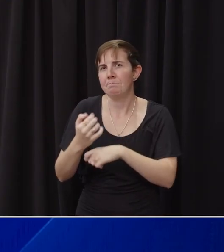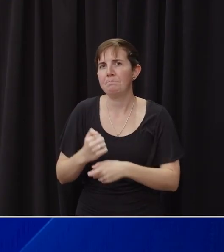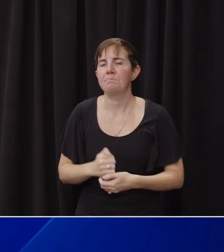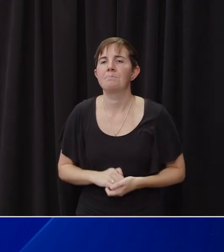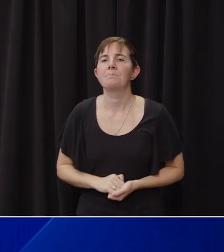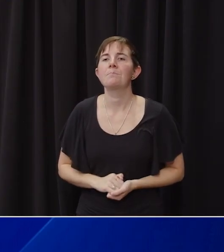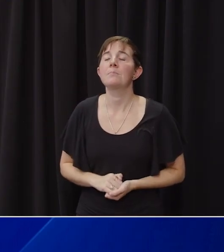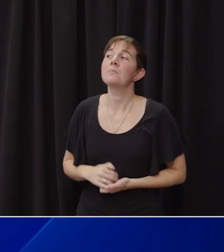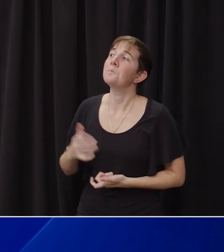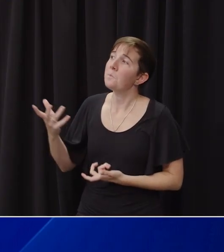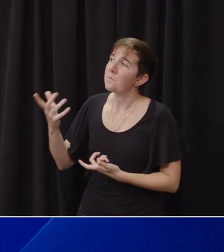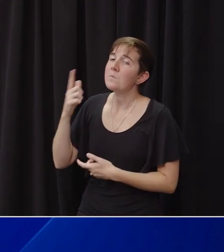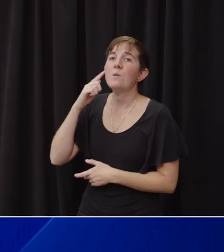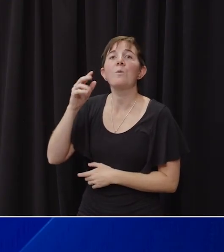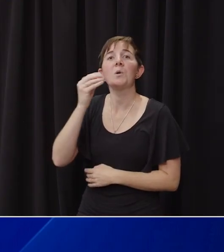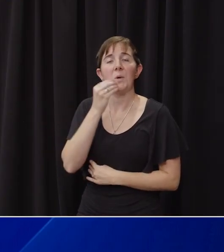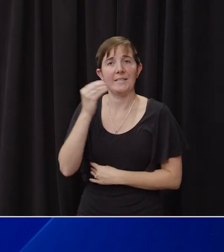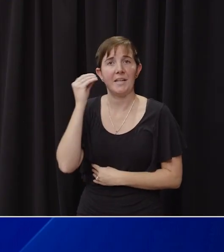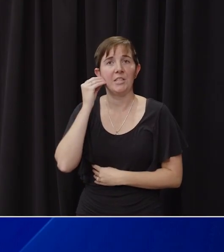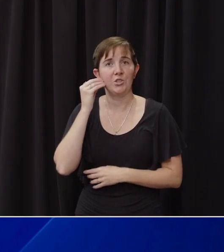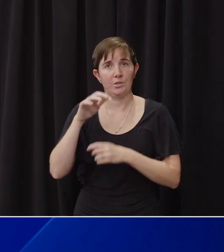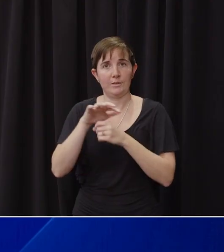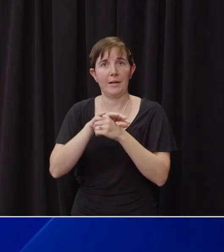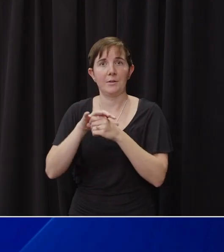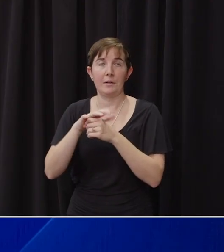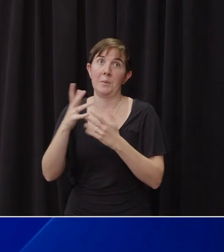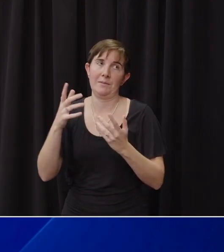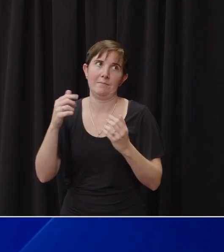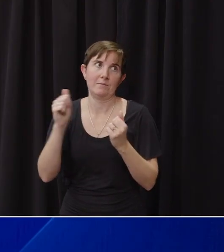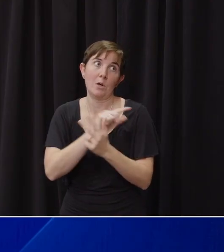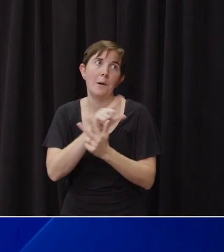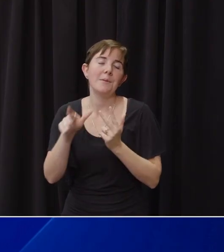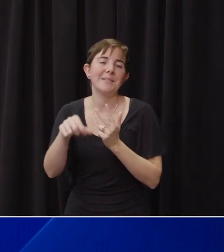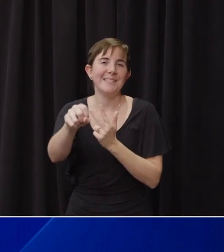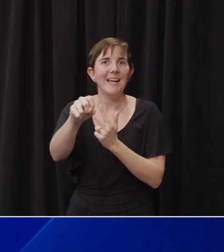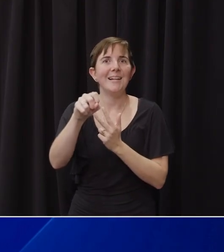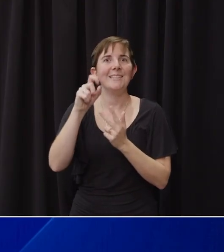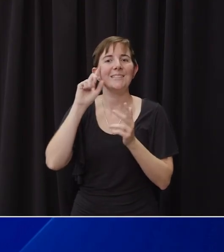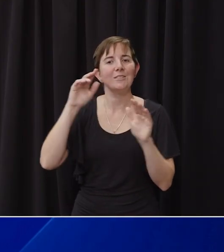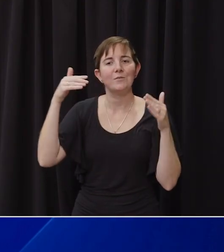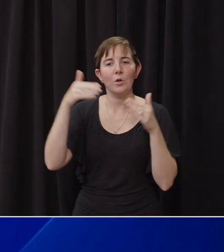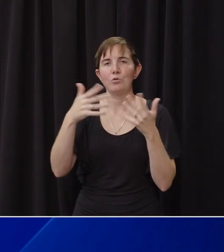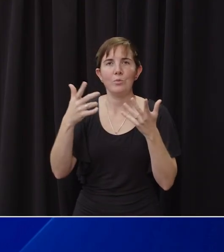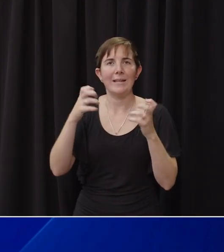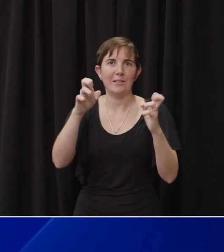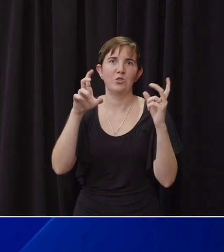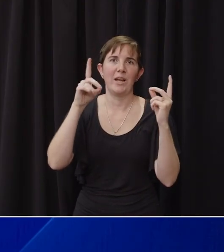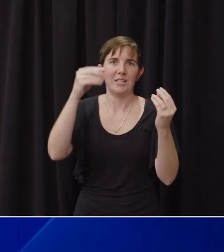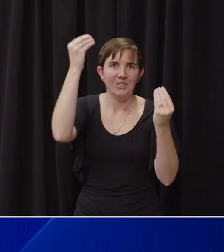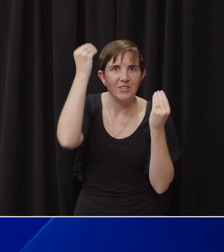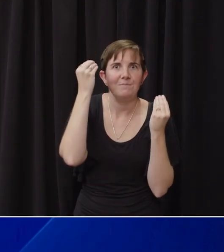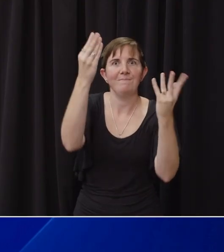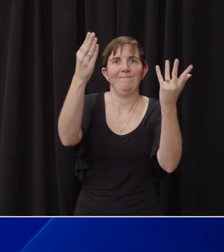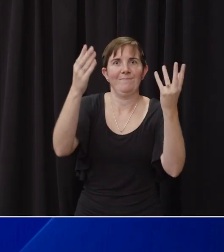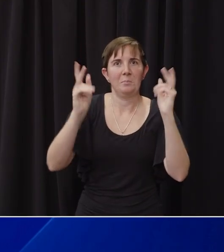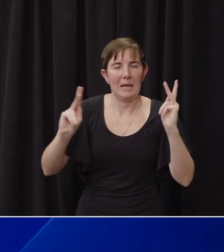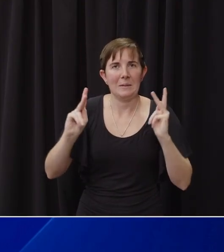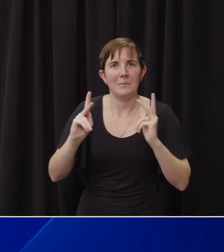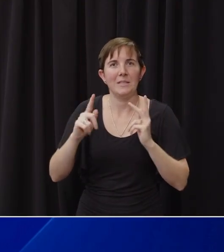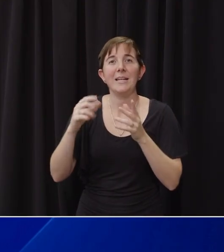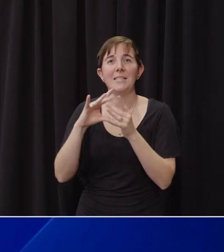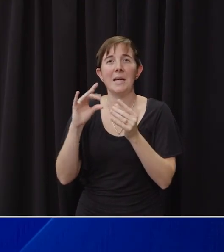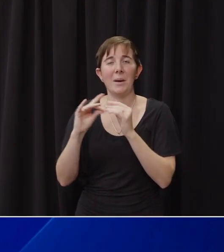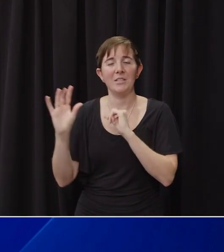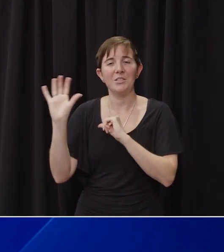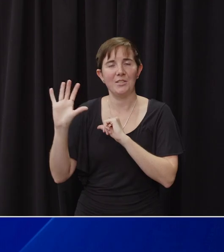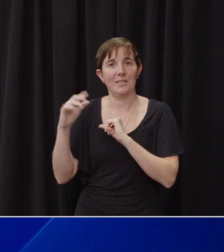Well, on the residential side, well, probably all 3, it's about, again, education. And as I